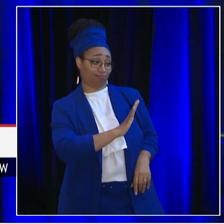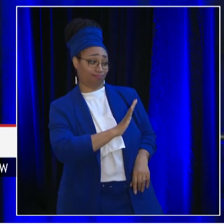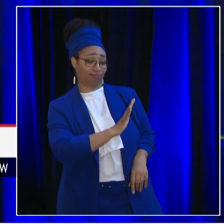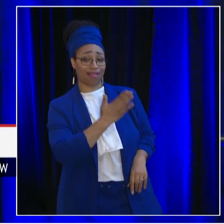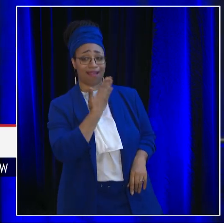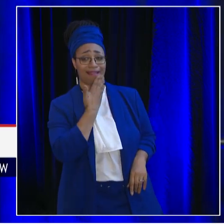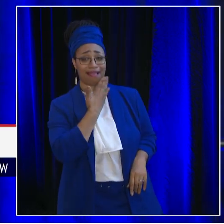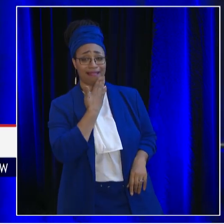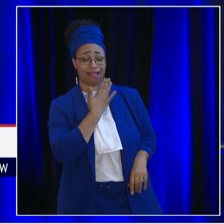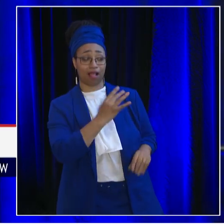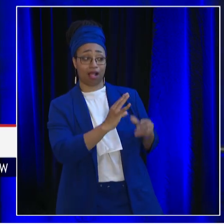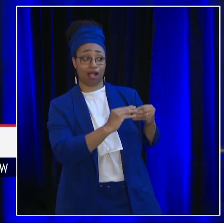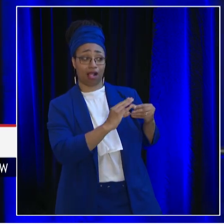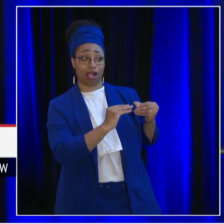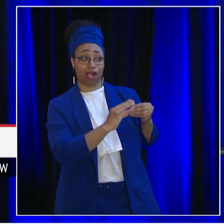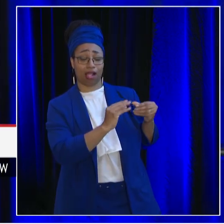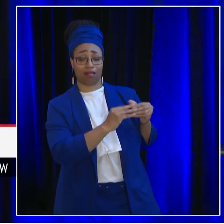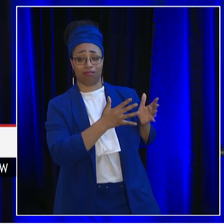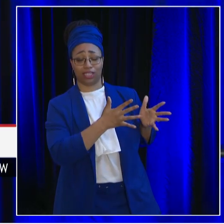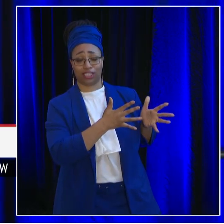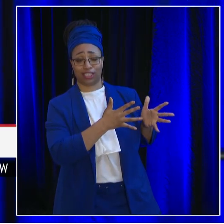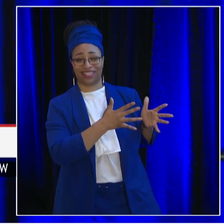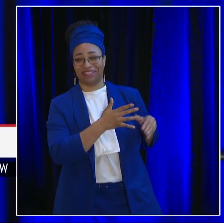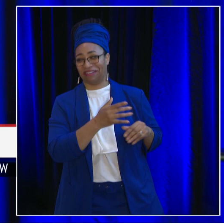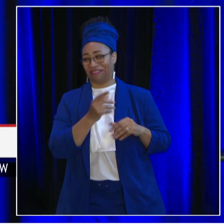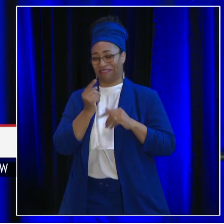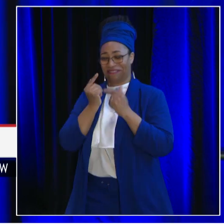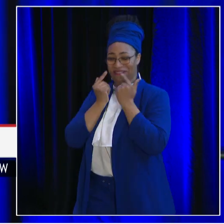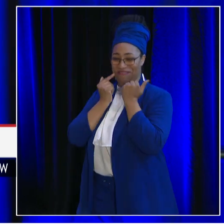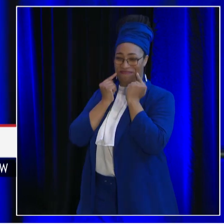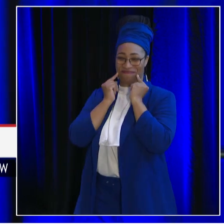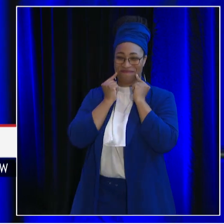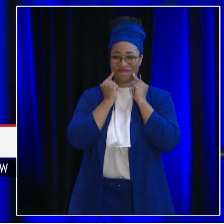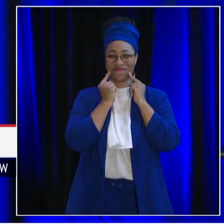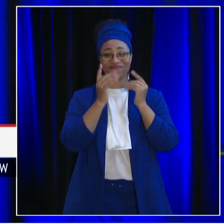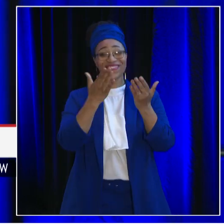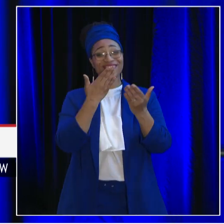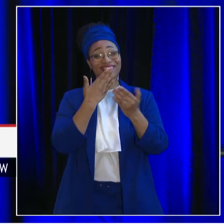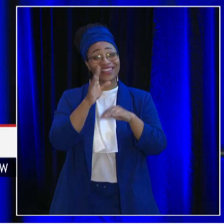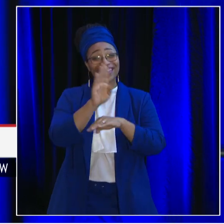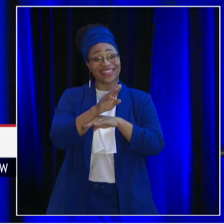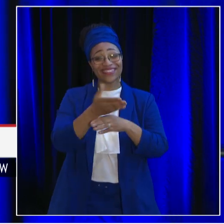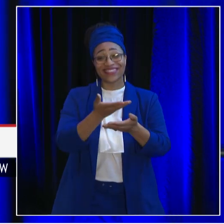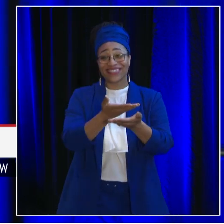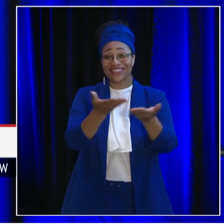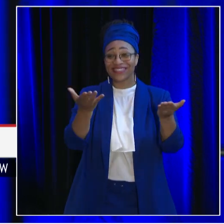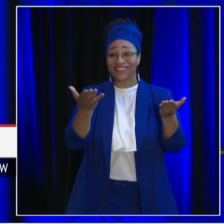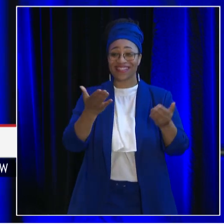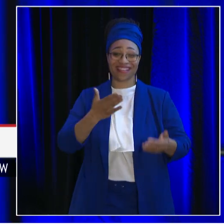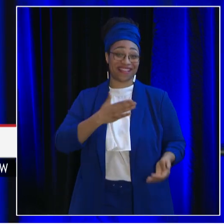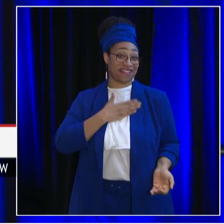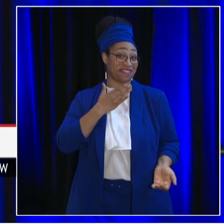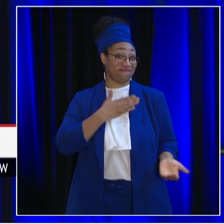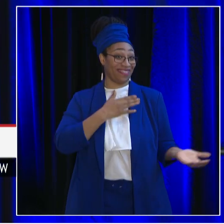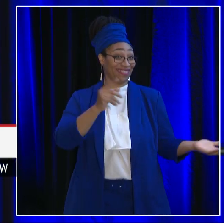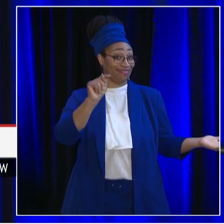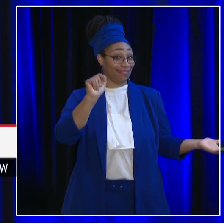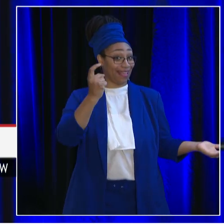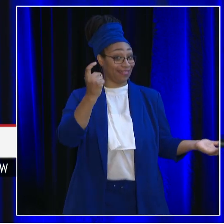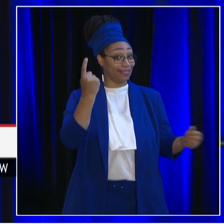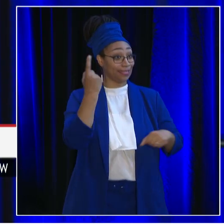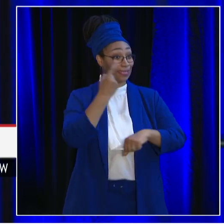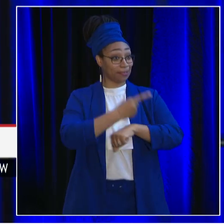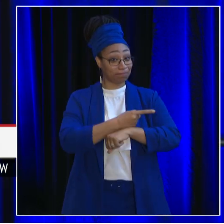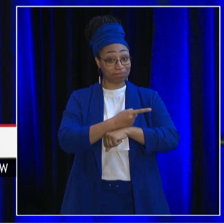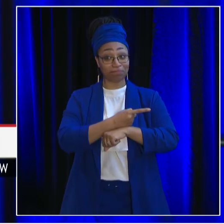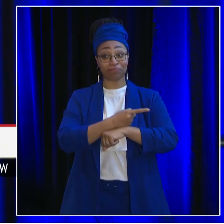Good afternoon. Happy Tax Day. It is April 15th.